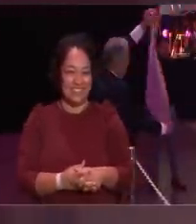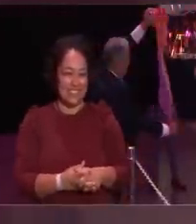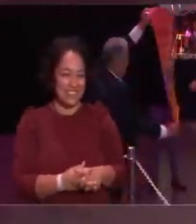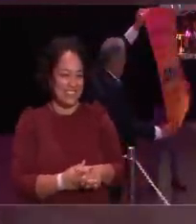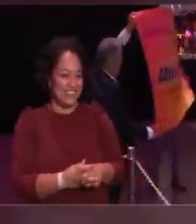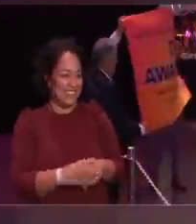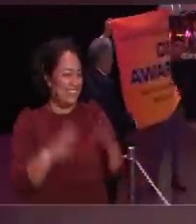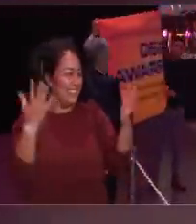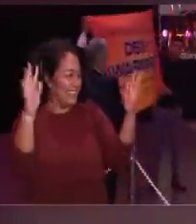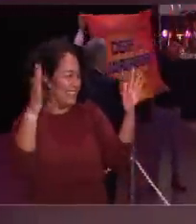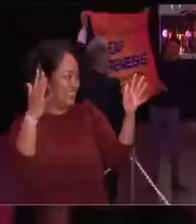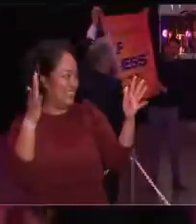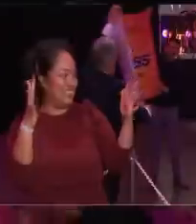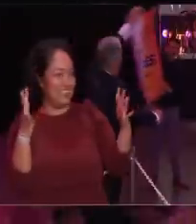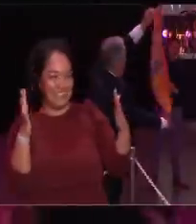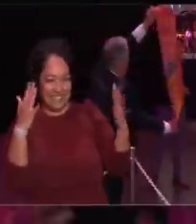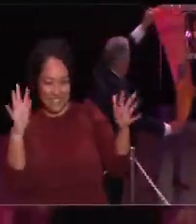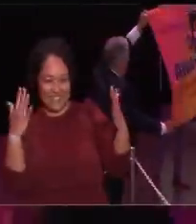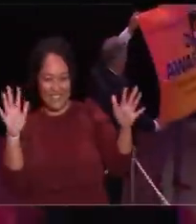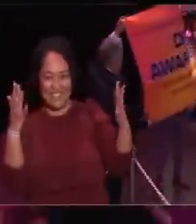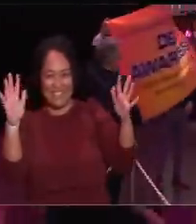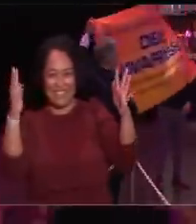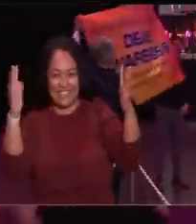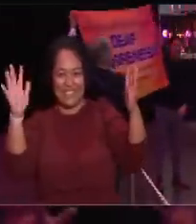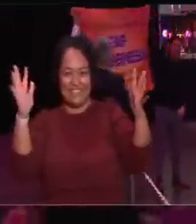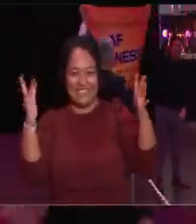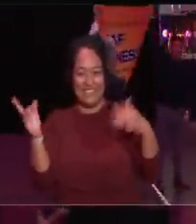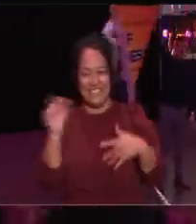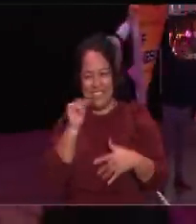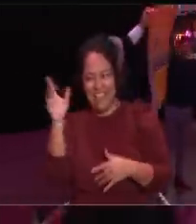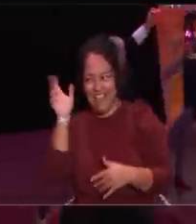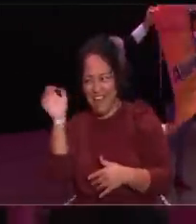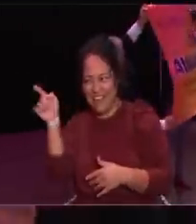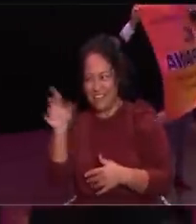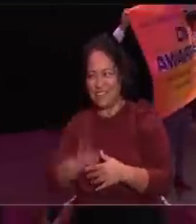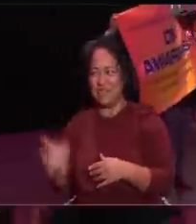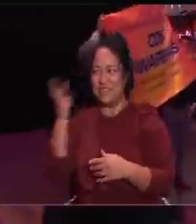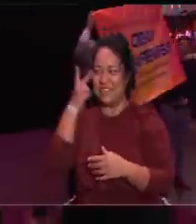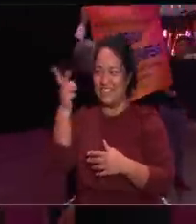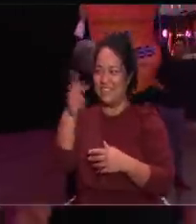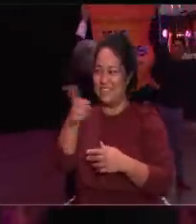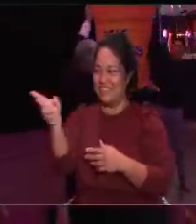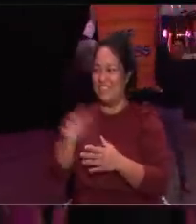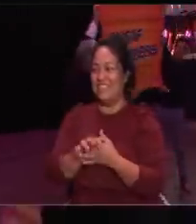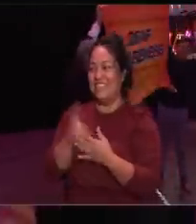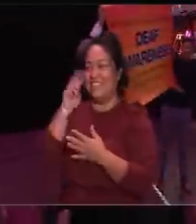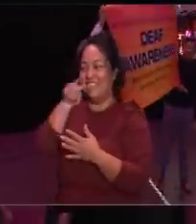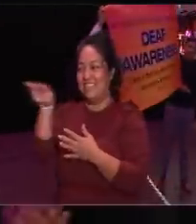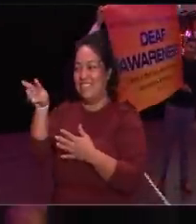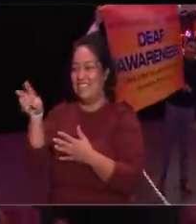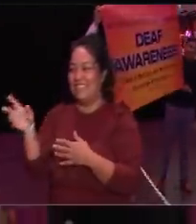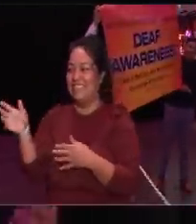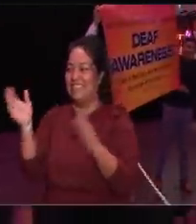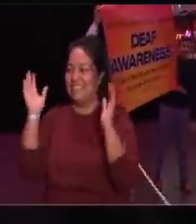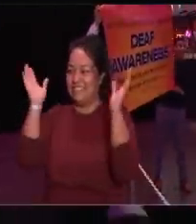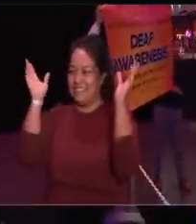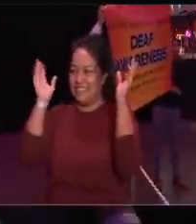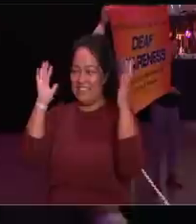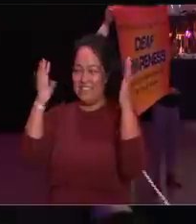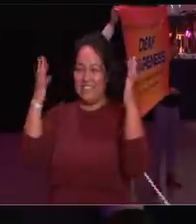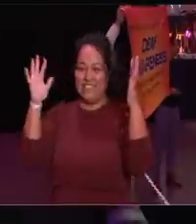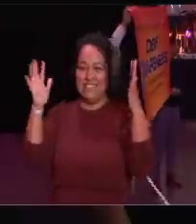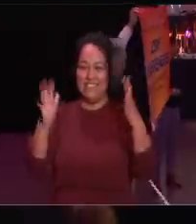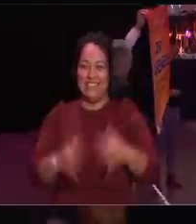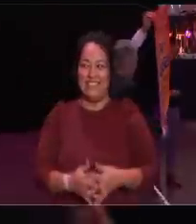Just go like this, go like this. Háganlo así. They don't hear you. Ellos no lo escuchan, háganlo así. There we go. Ahora